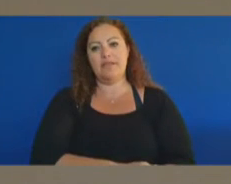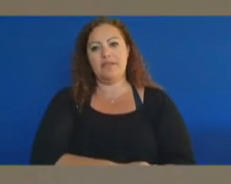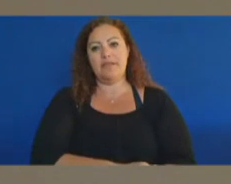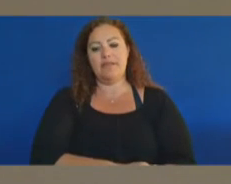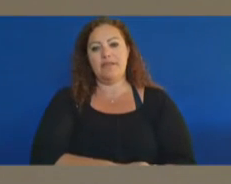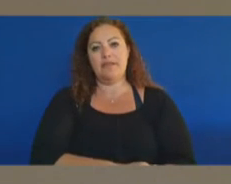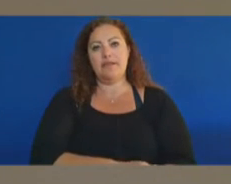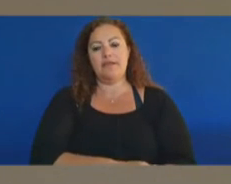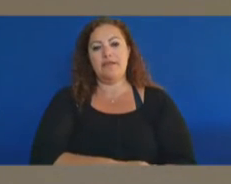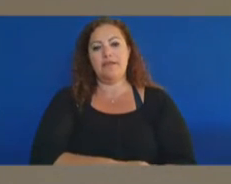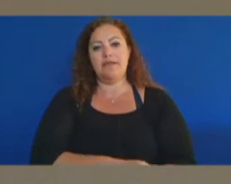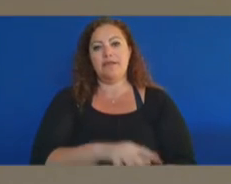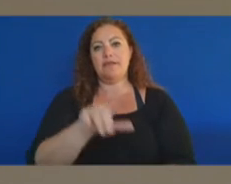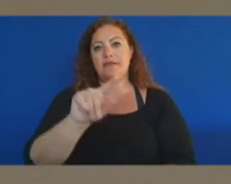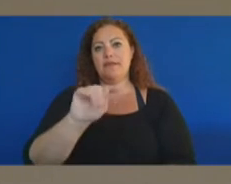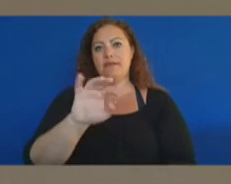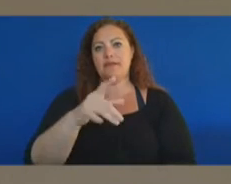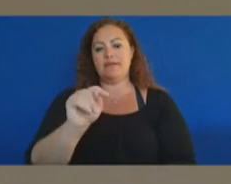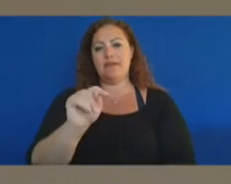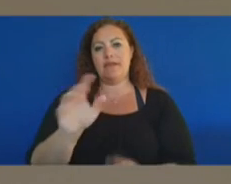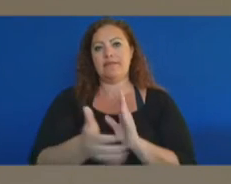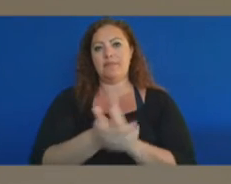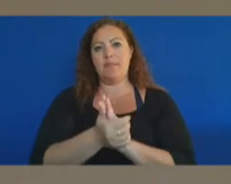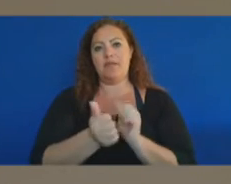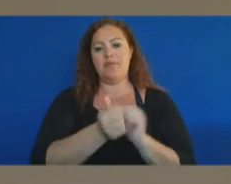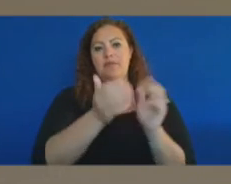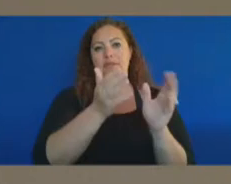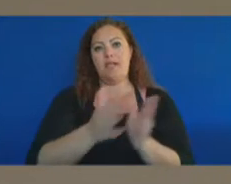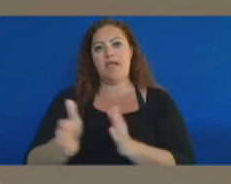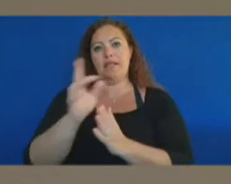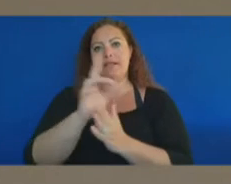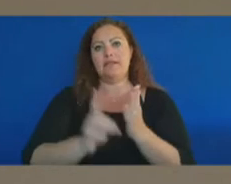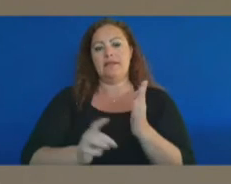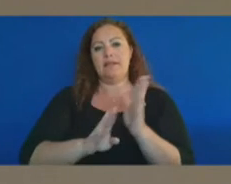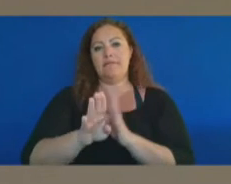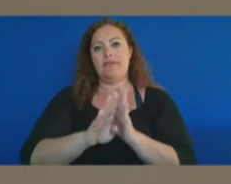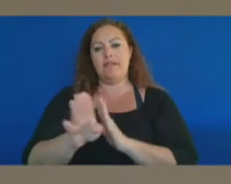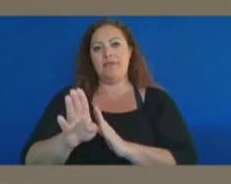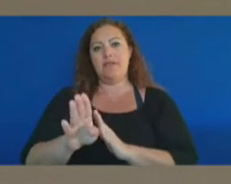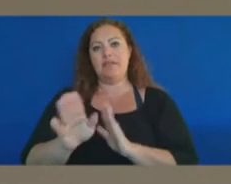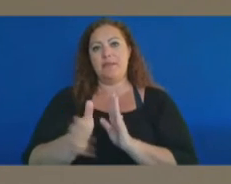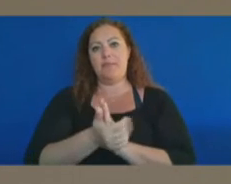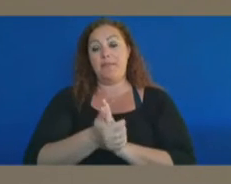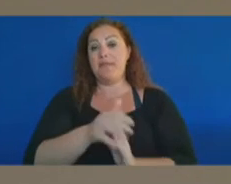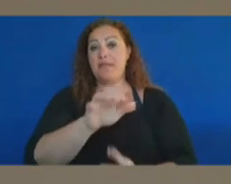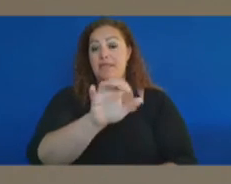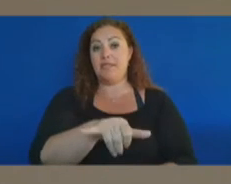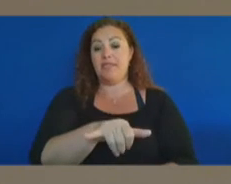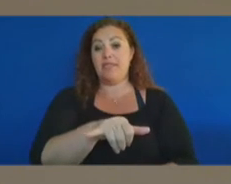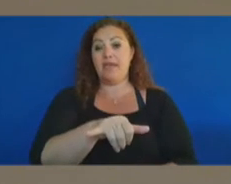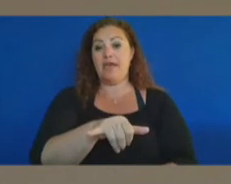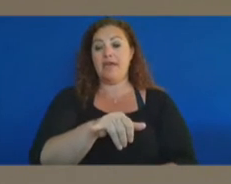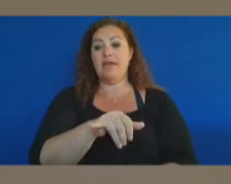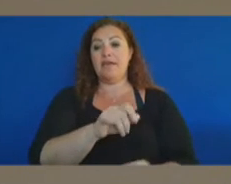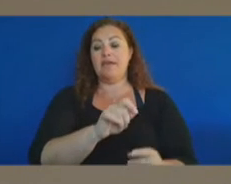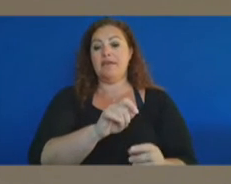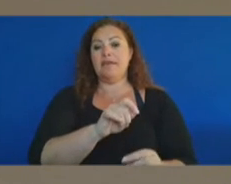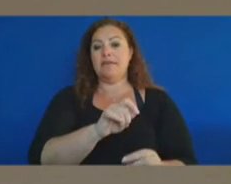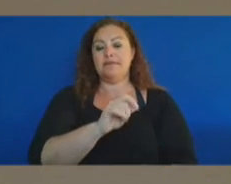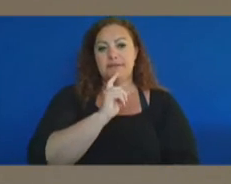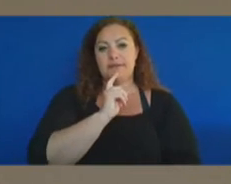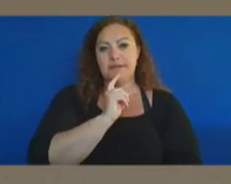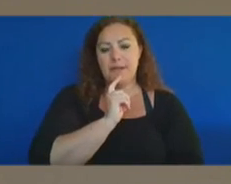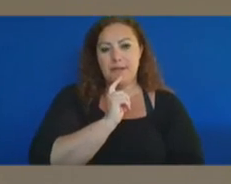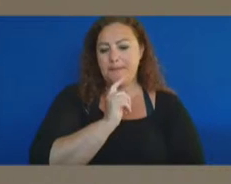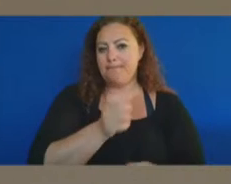text Amendment on planning design and development text Amendment this text Amendment amends the unified development ordinance to allow multif